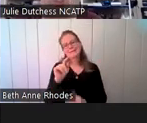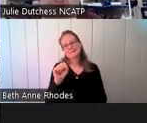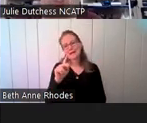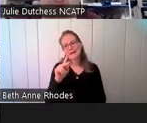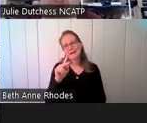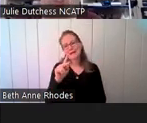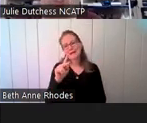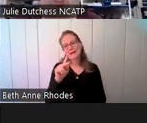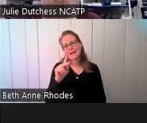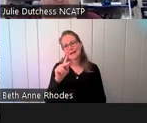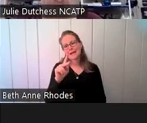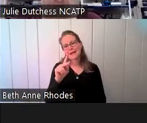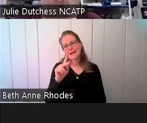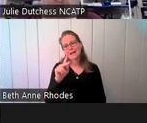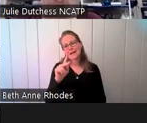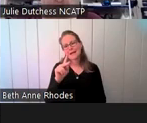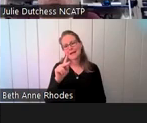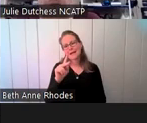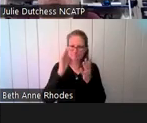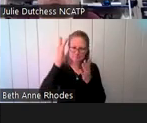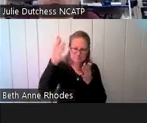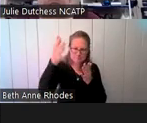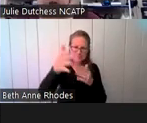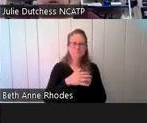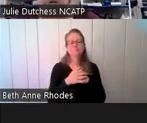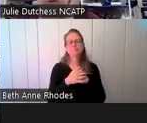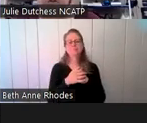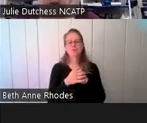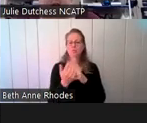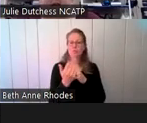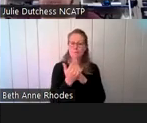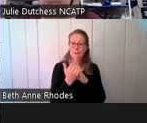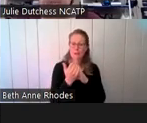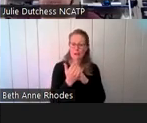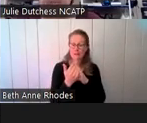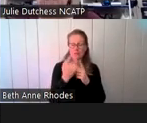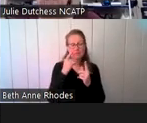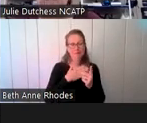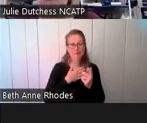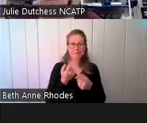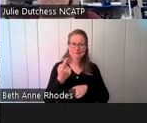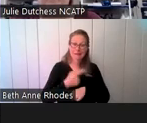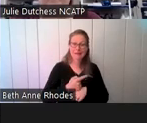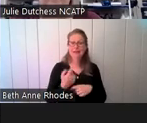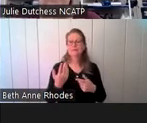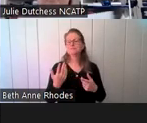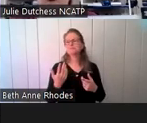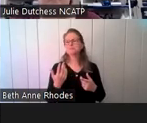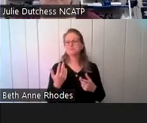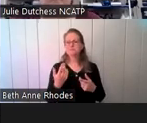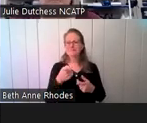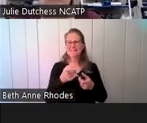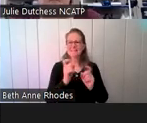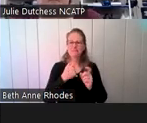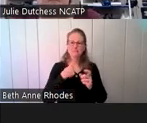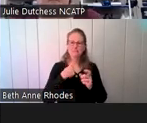planning events, different things like that. It can be a reminder of your day. And so it gives you like check